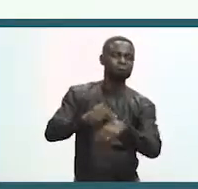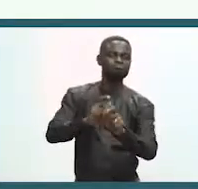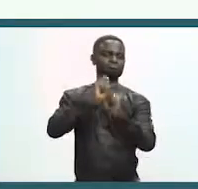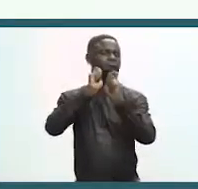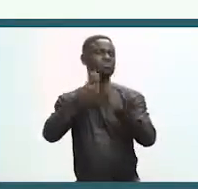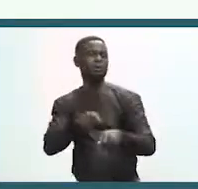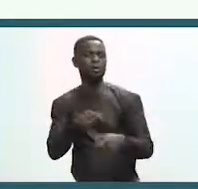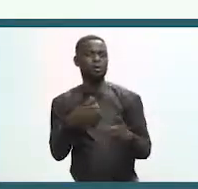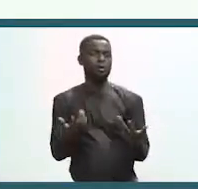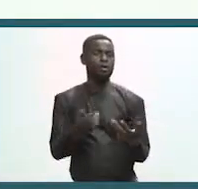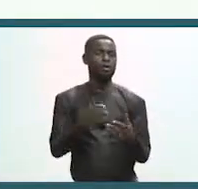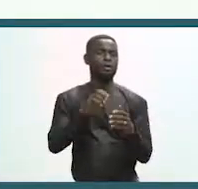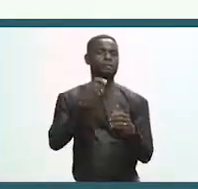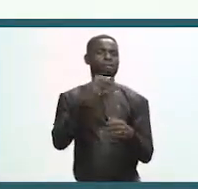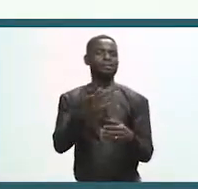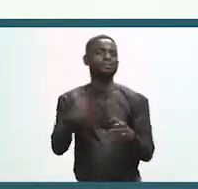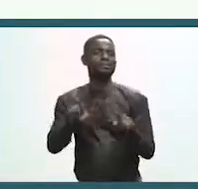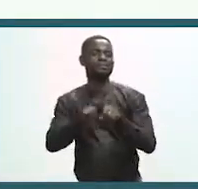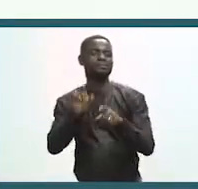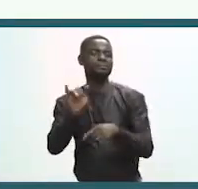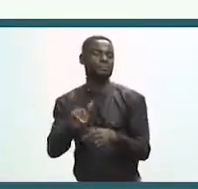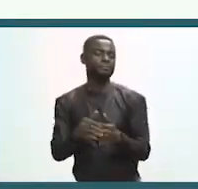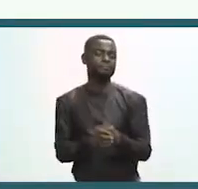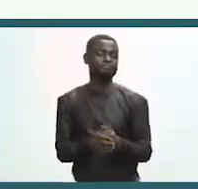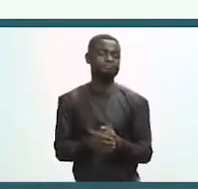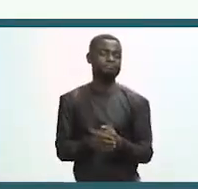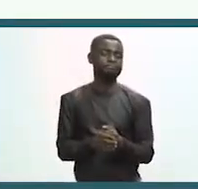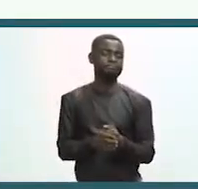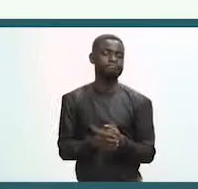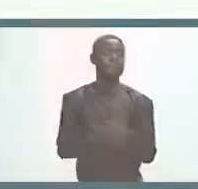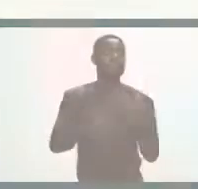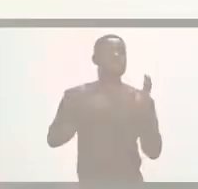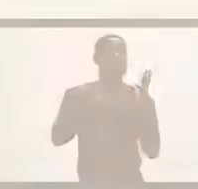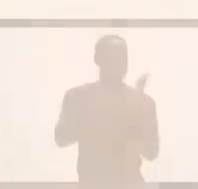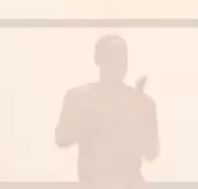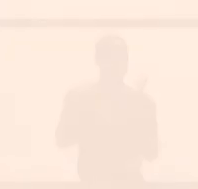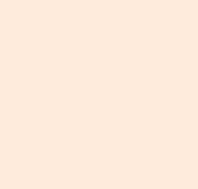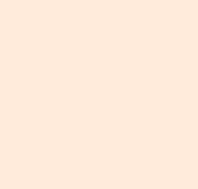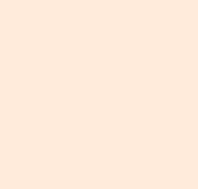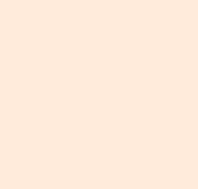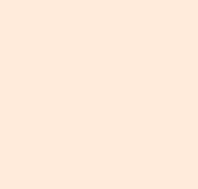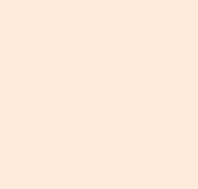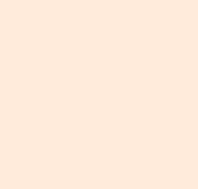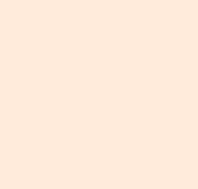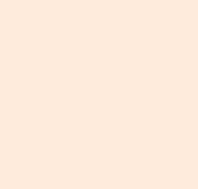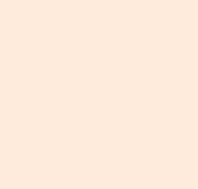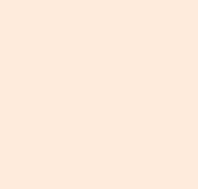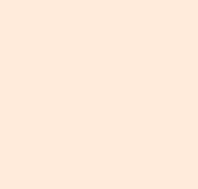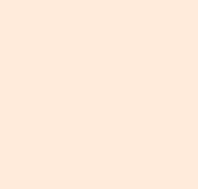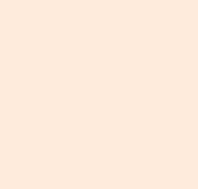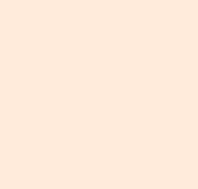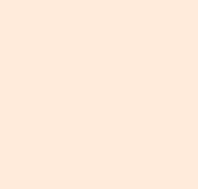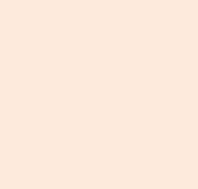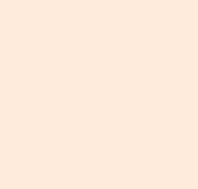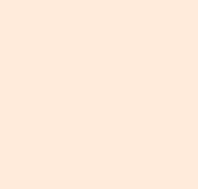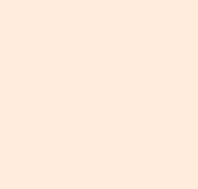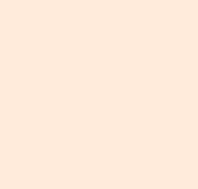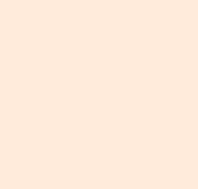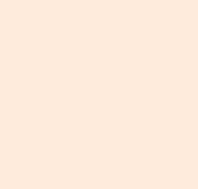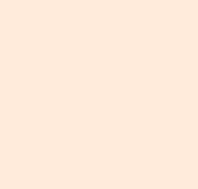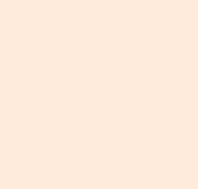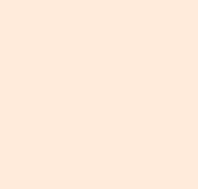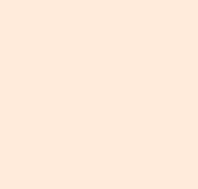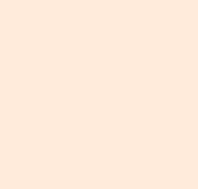or things like that. Number six, visualize the end